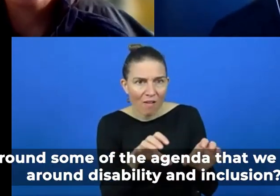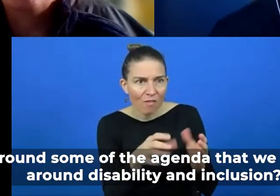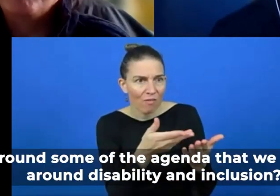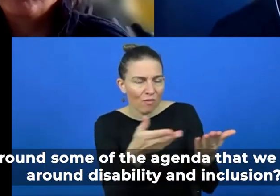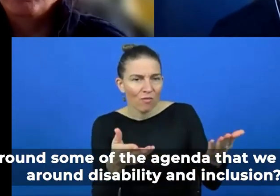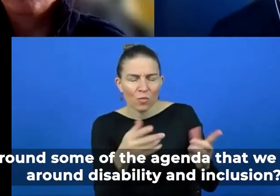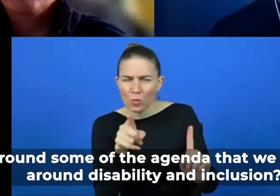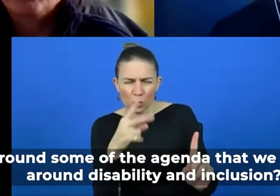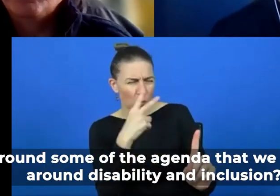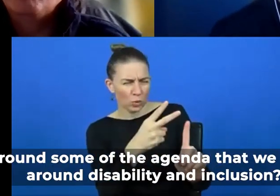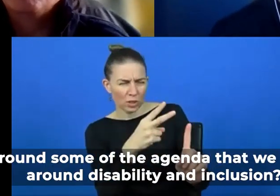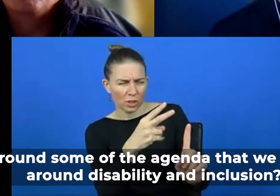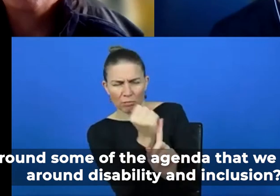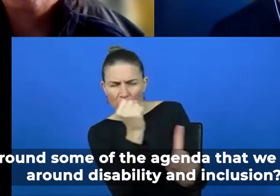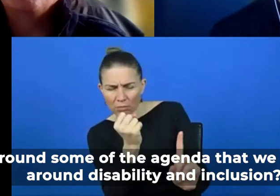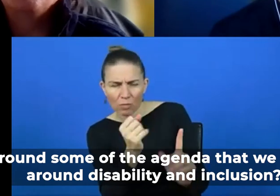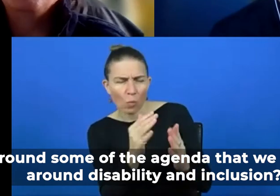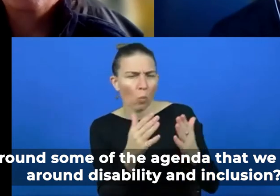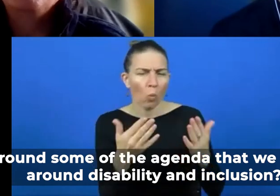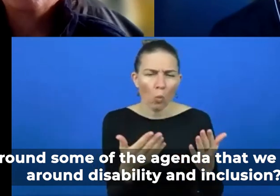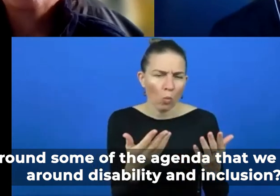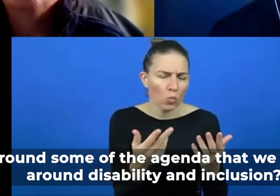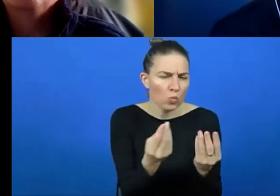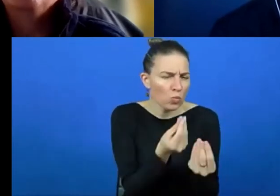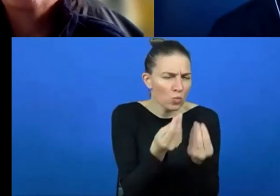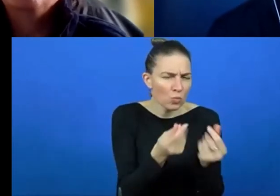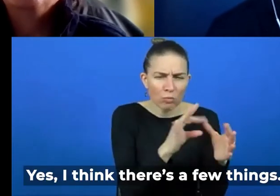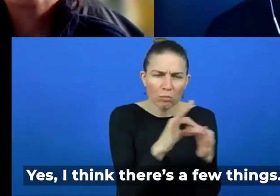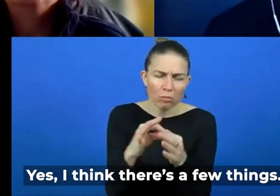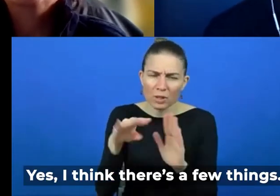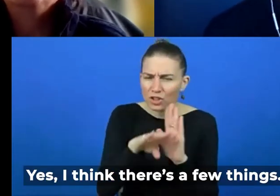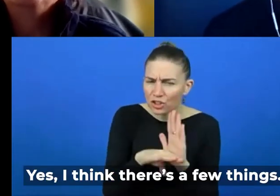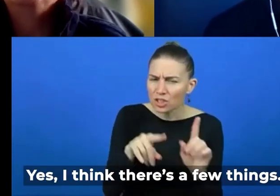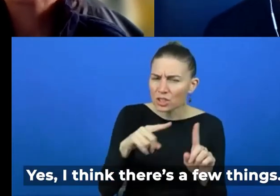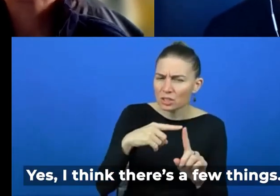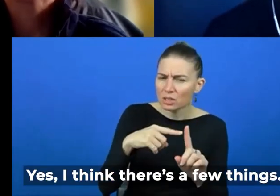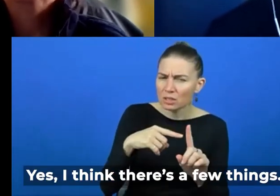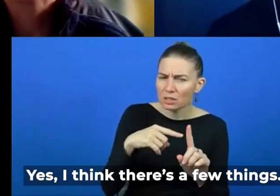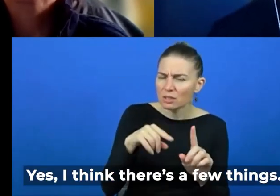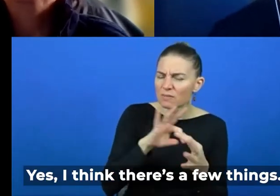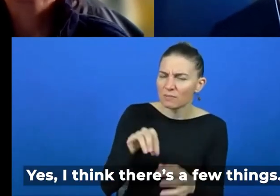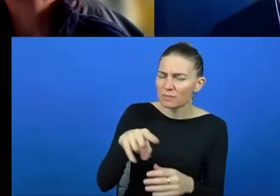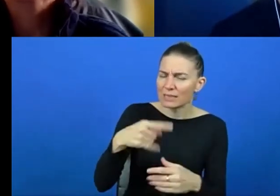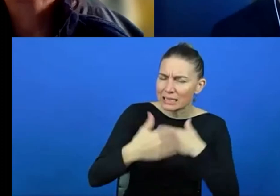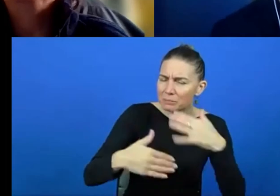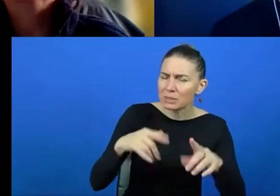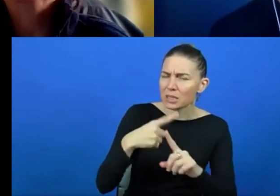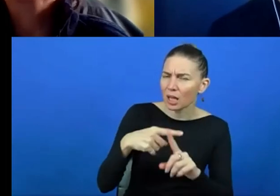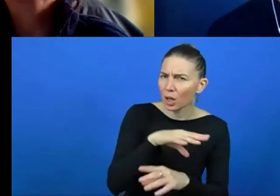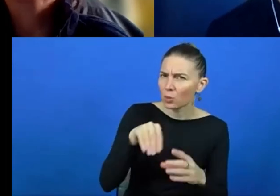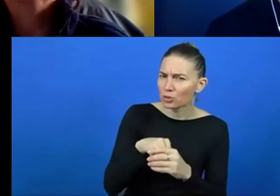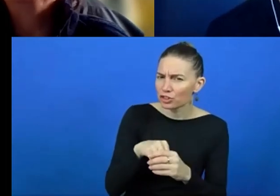agenda that we have around disability and inclusion? Yeah, I think there's a few things.